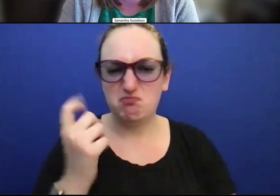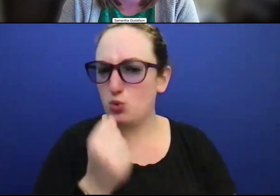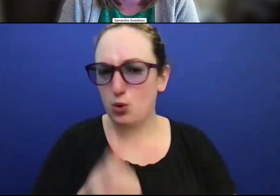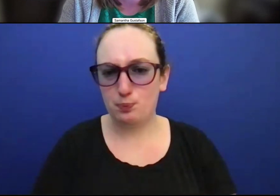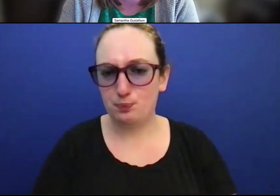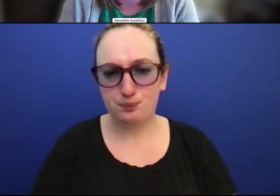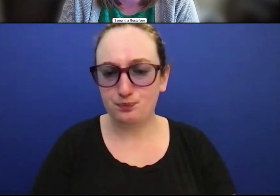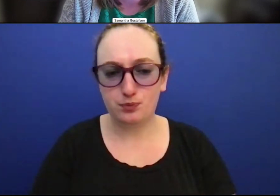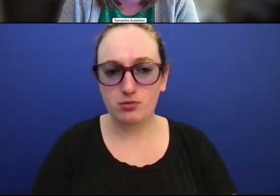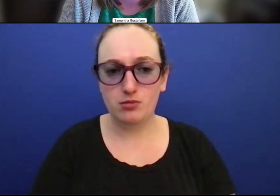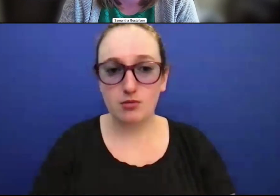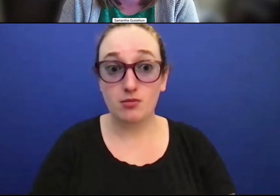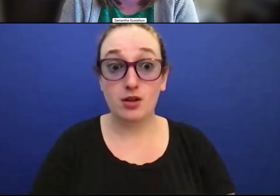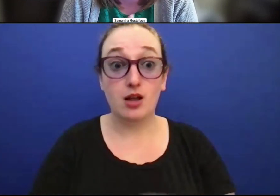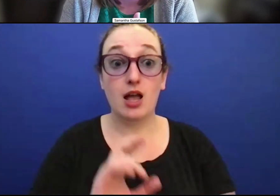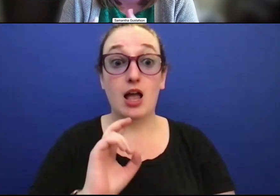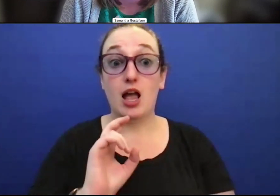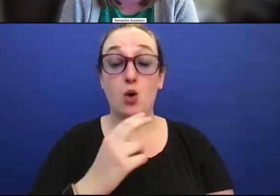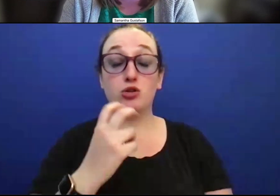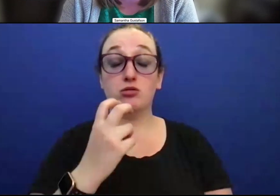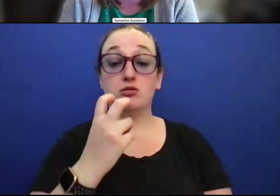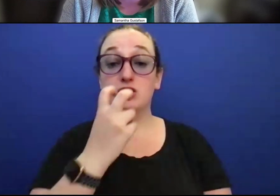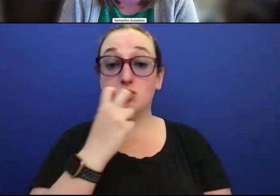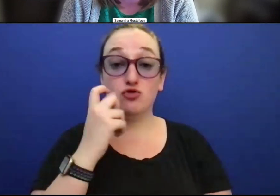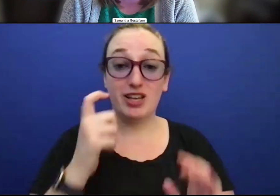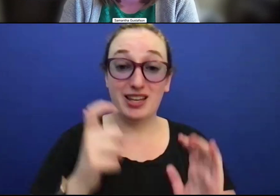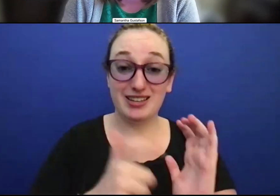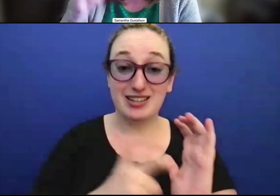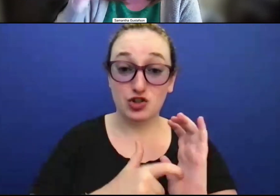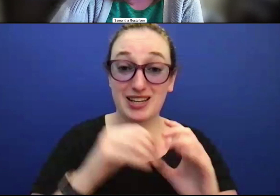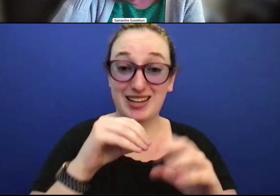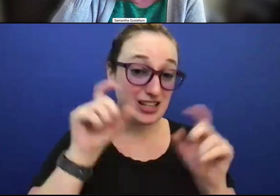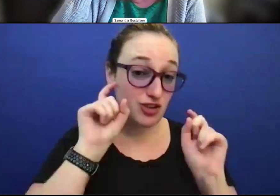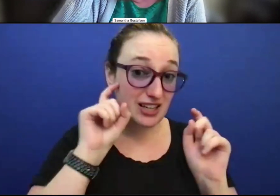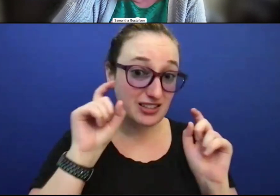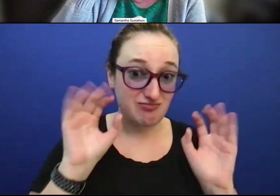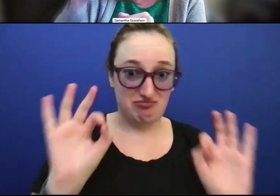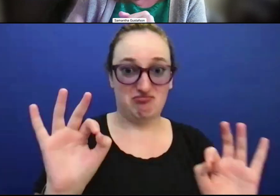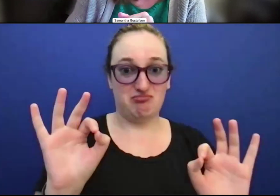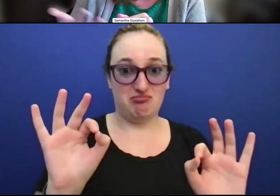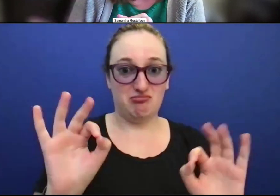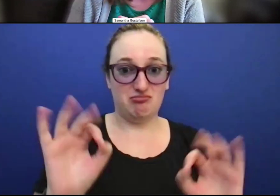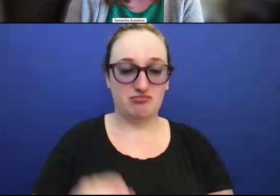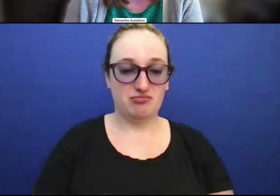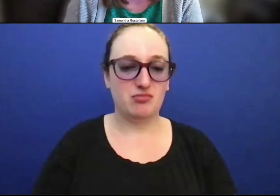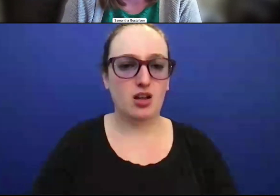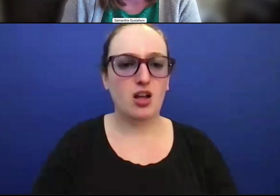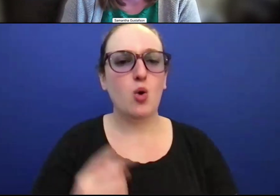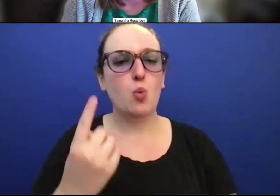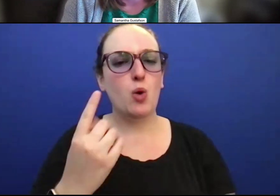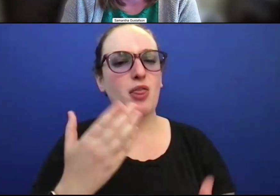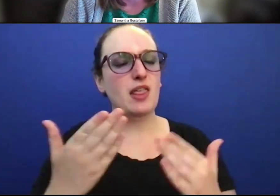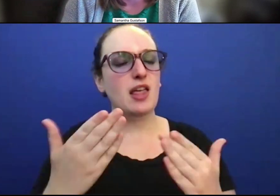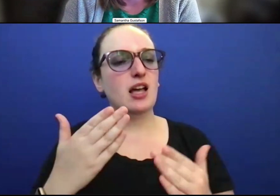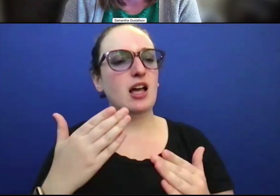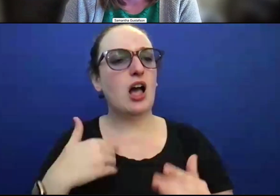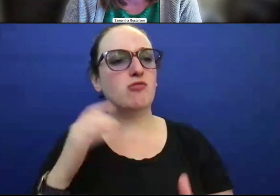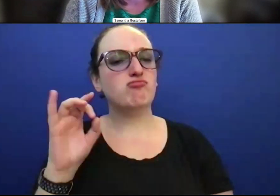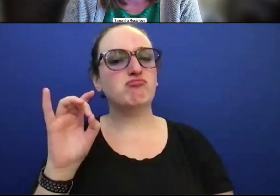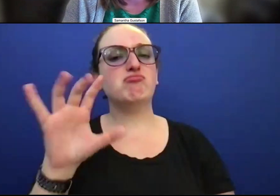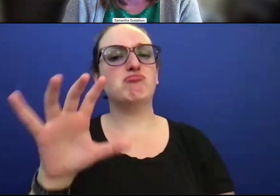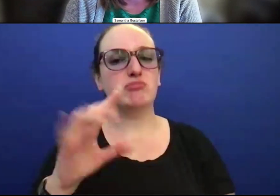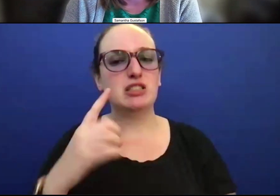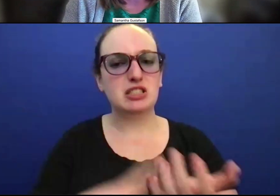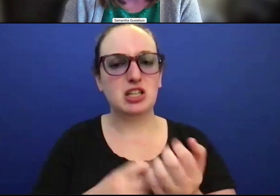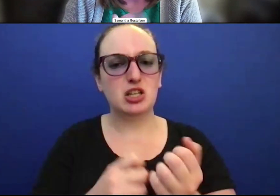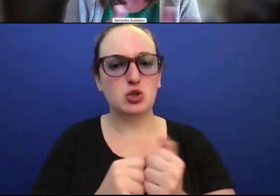has gotten so great that I don't think we need to worry about that anymore. The only thing I do talk with our pediatric audiologists